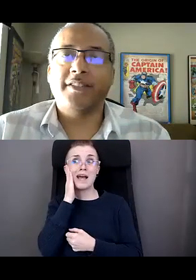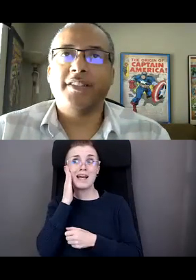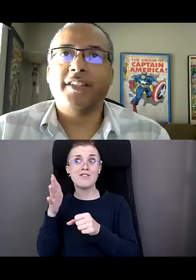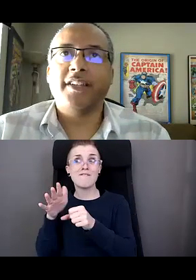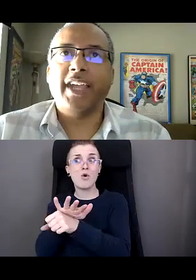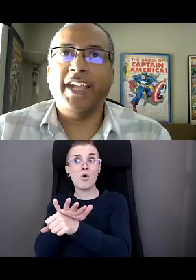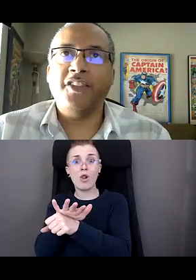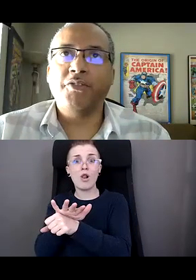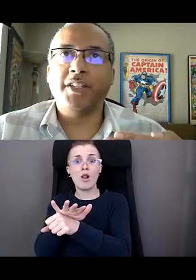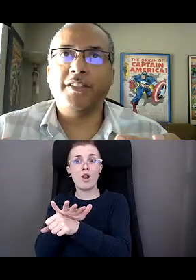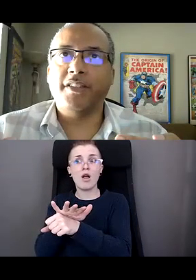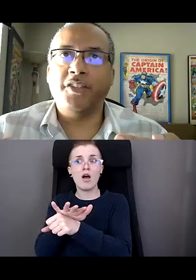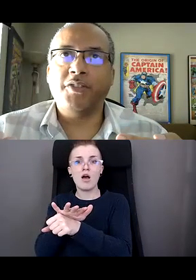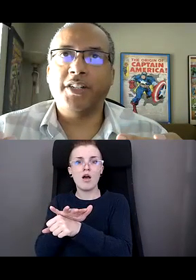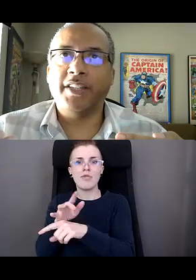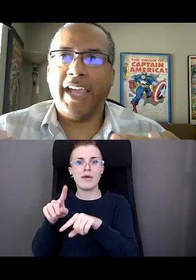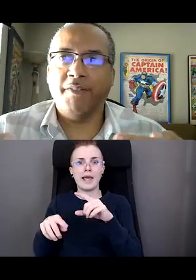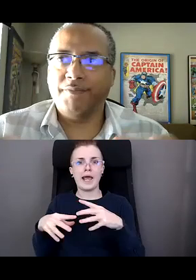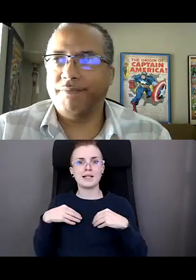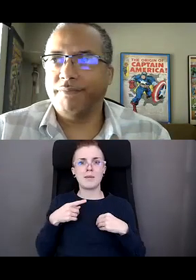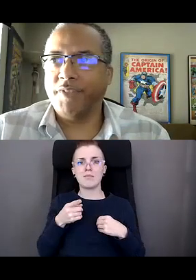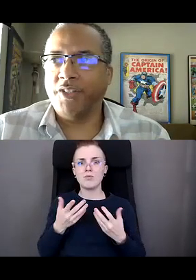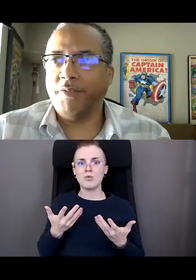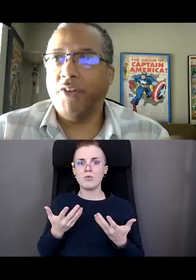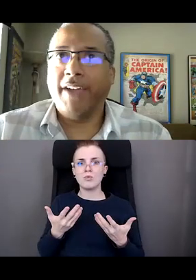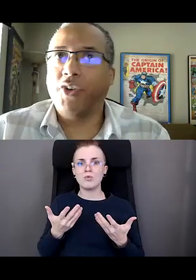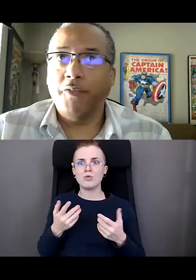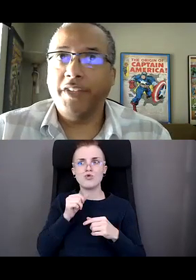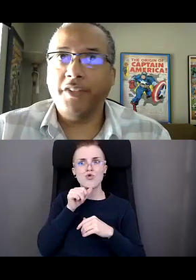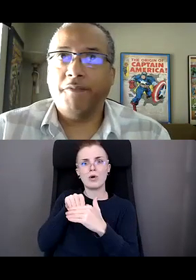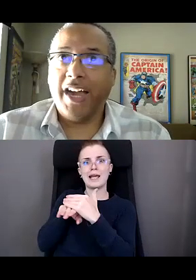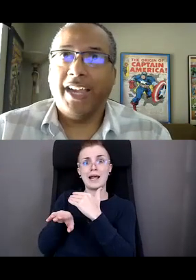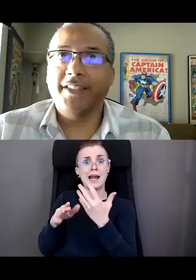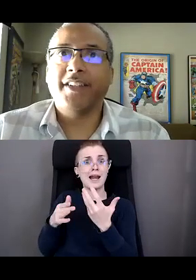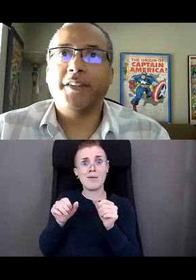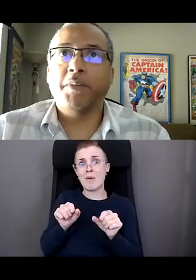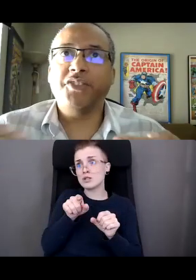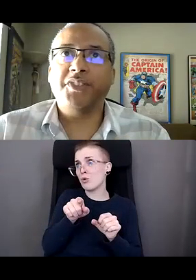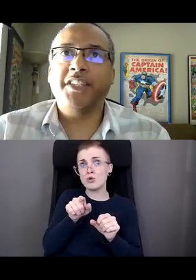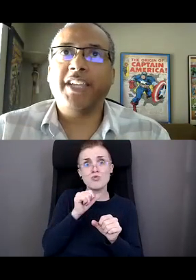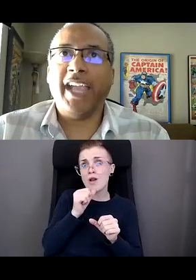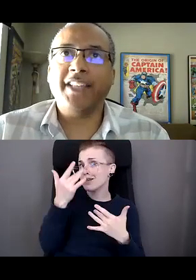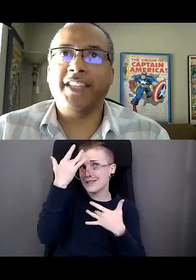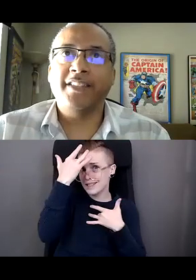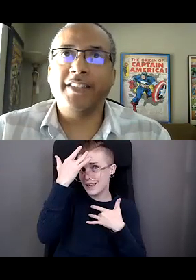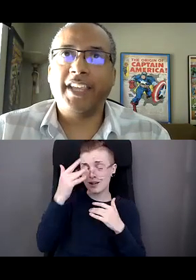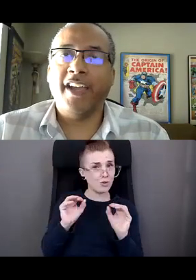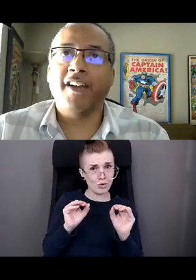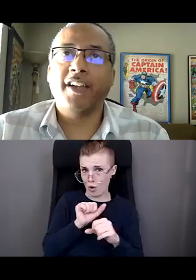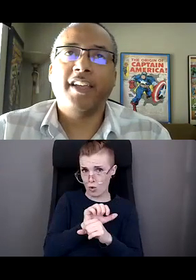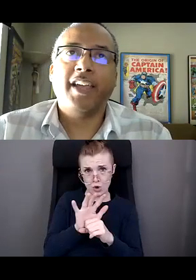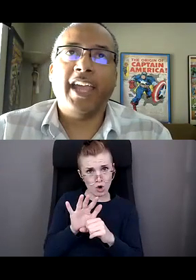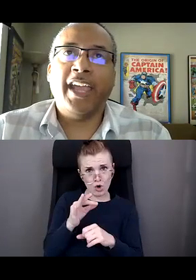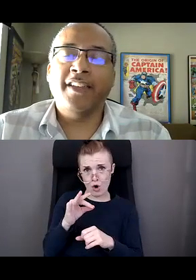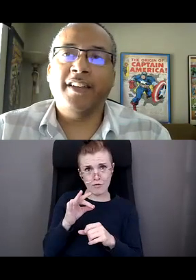in, and you don't have COVID, you're fine, but you still can't get